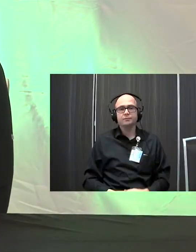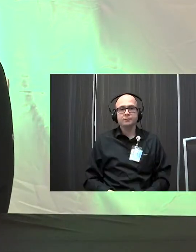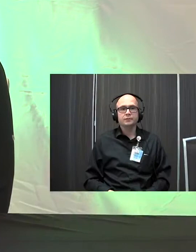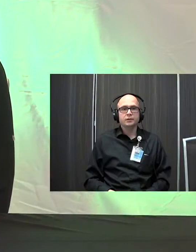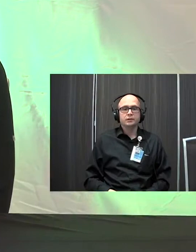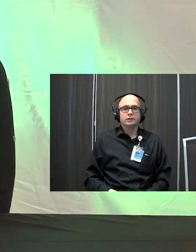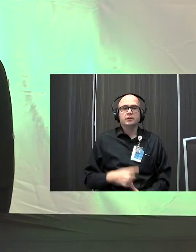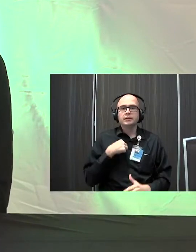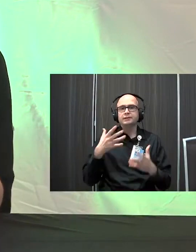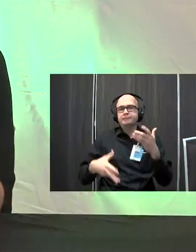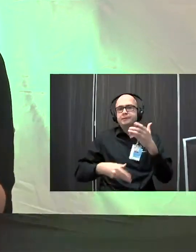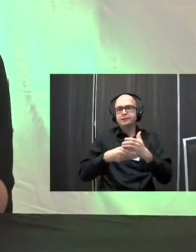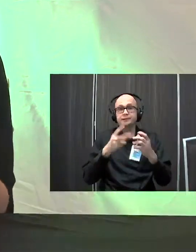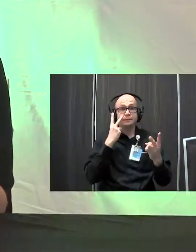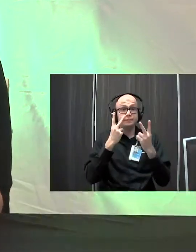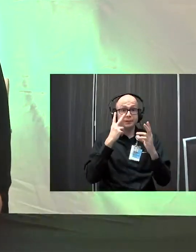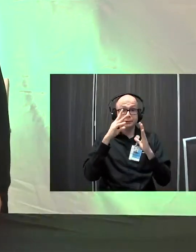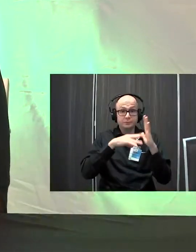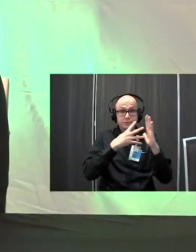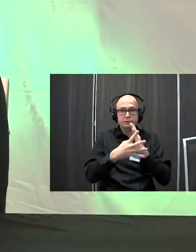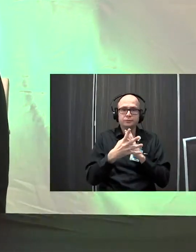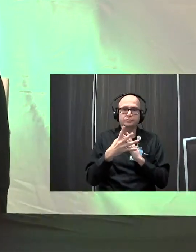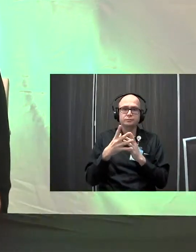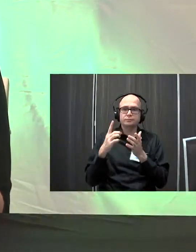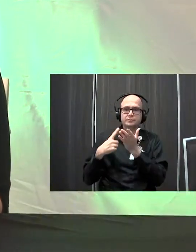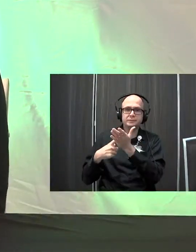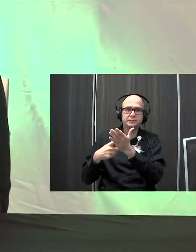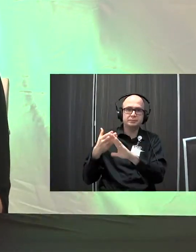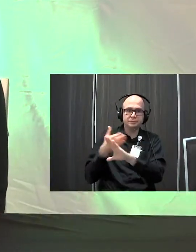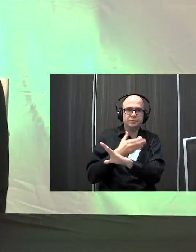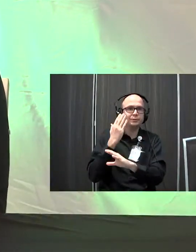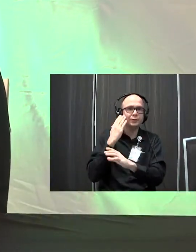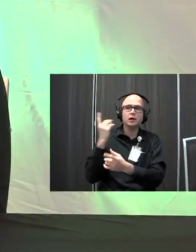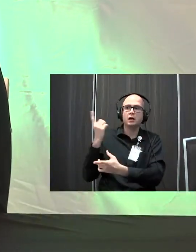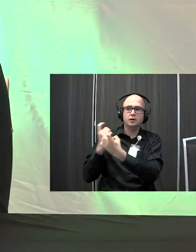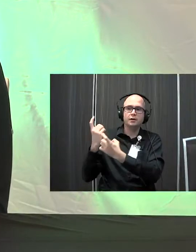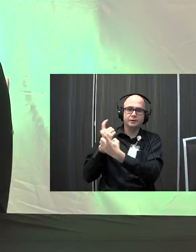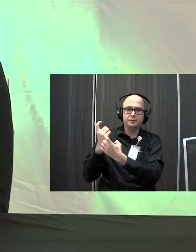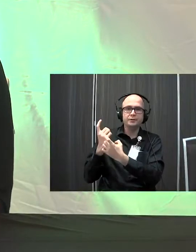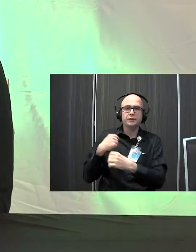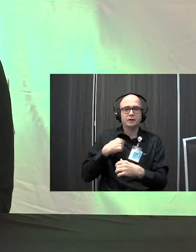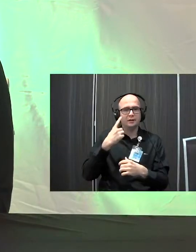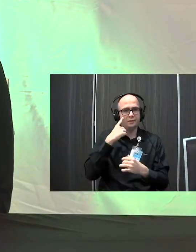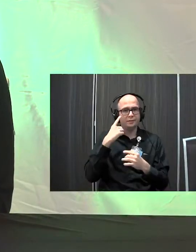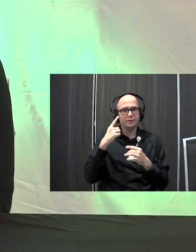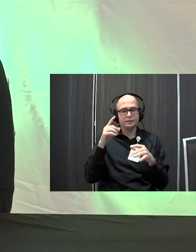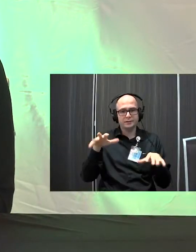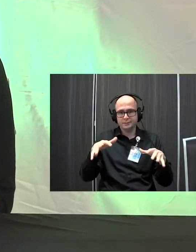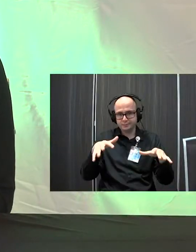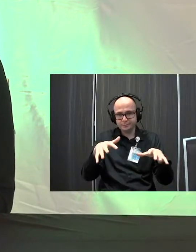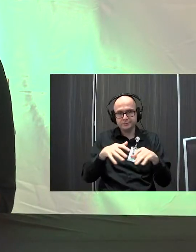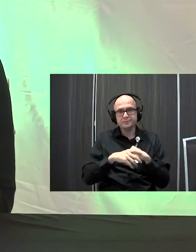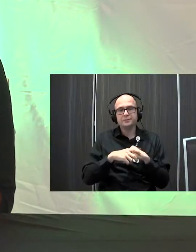add, like visual schedules were brought up earlier in terms of the repetitive questions. And I think with anxiety